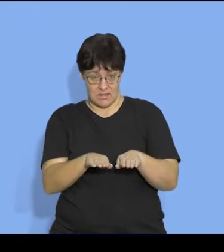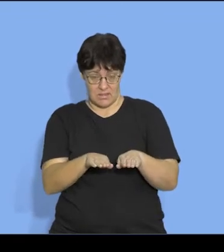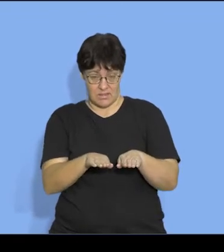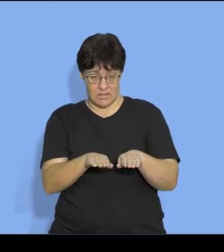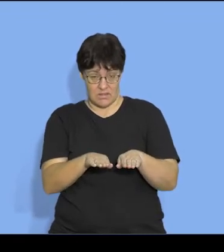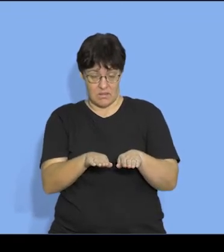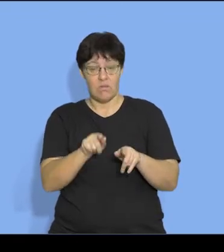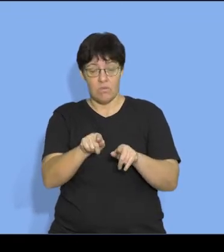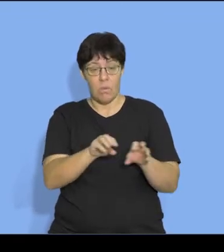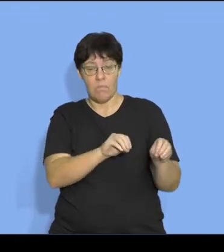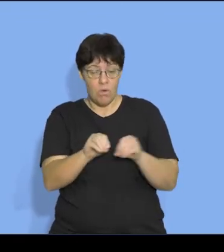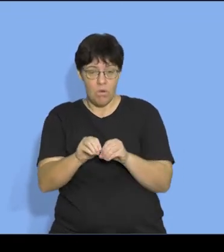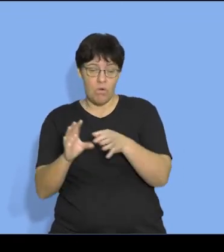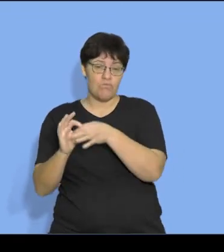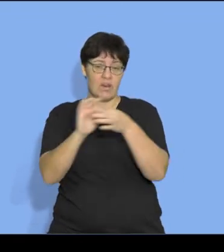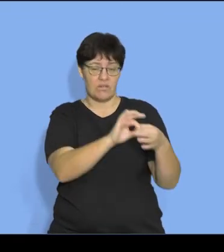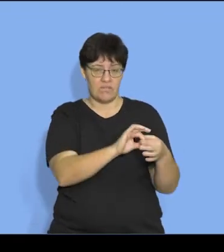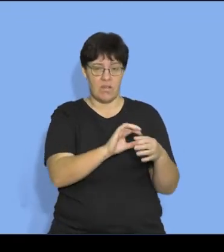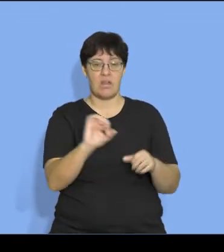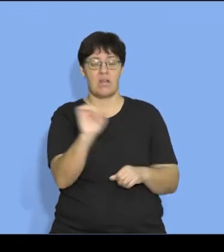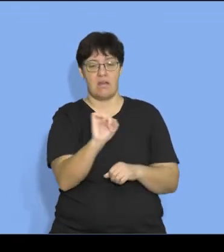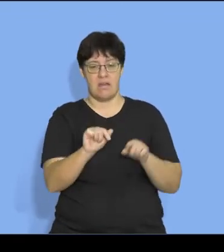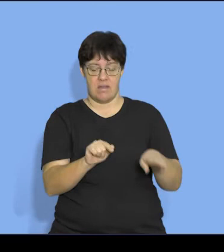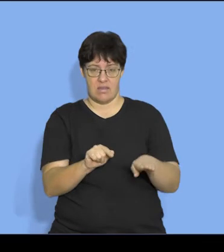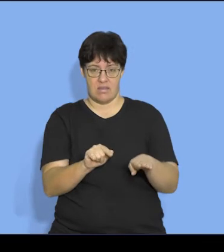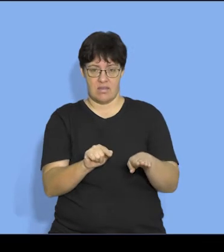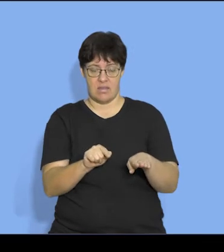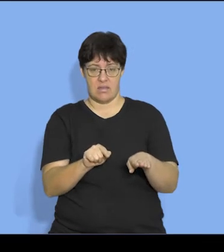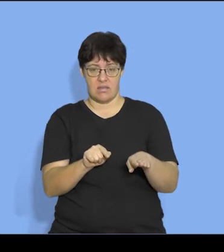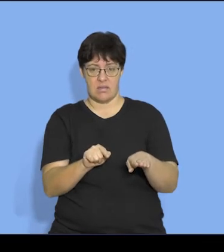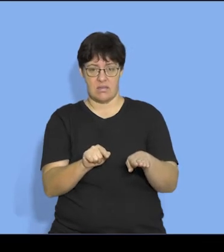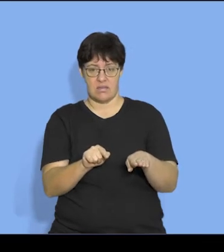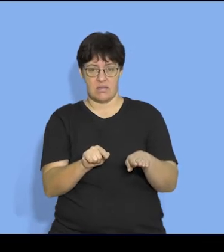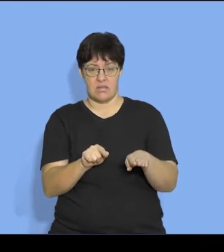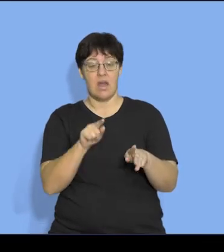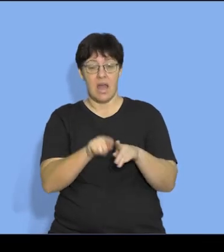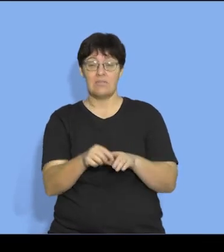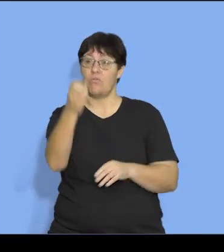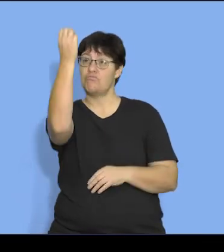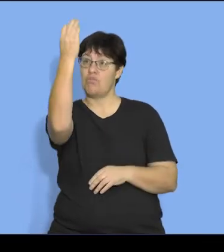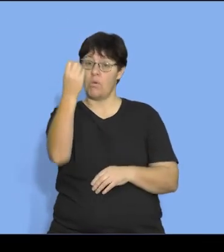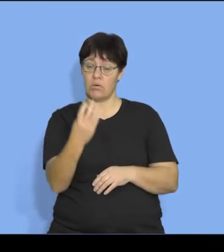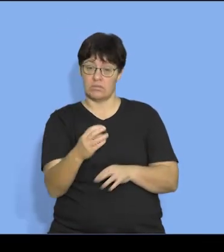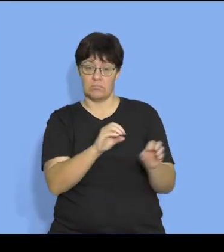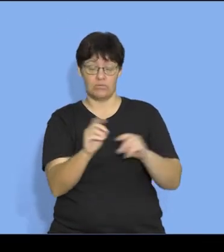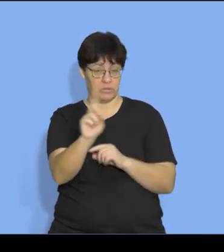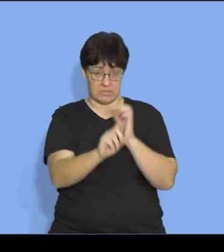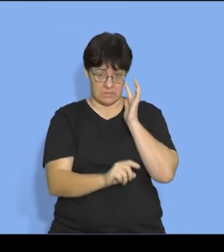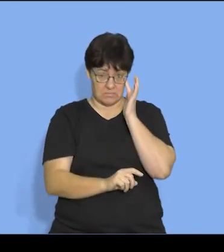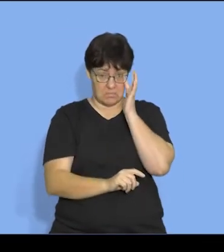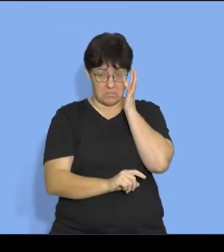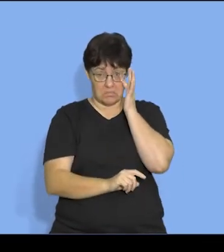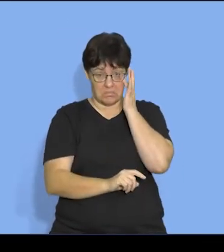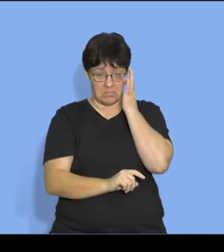the moving car, and what is your motion relative to the robot? So, two